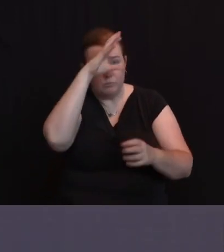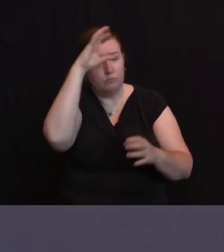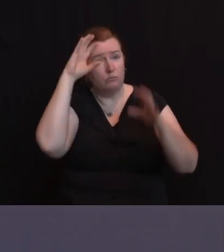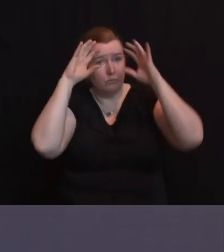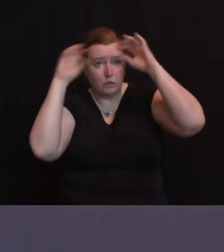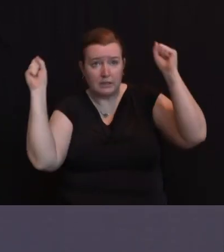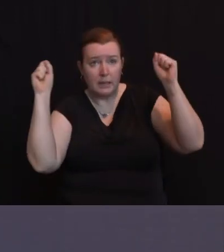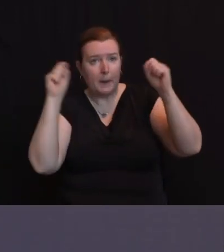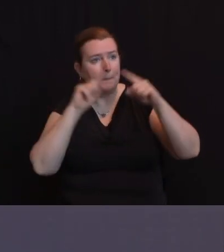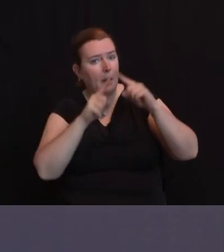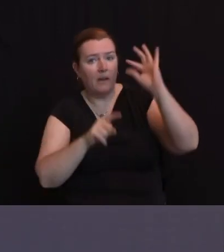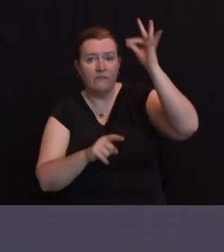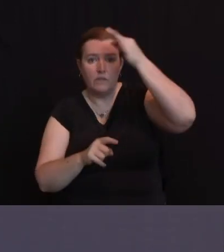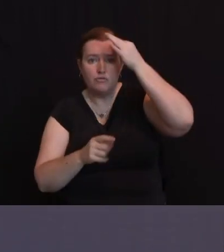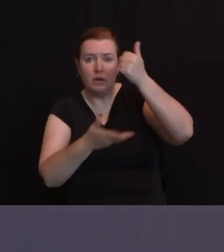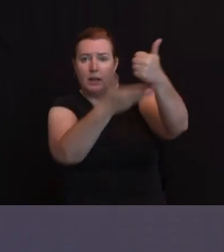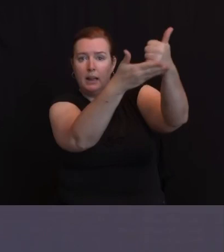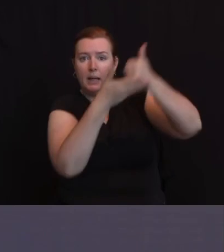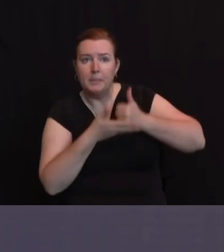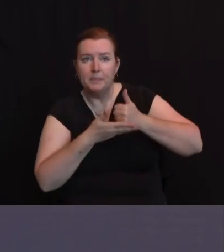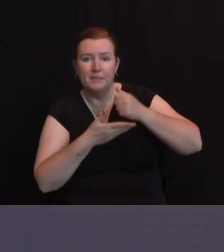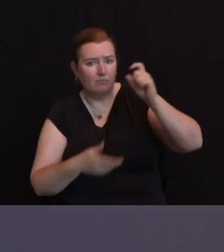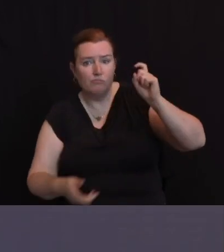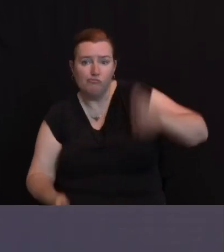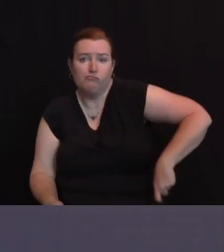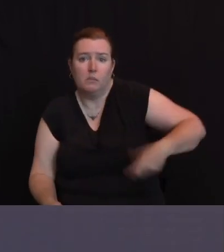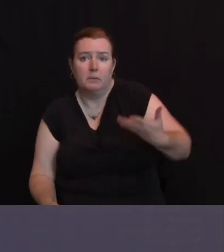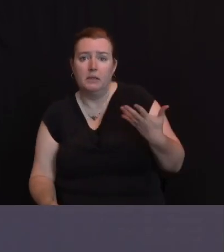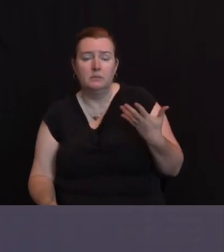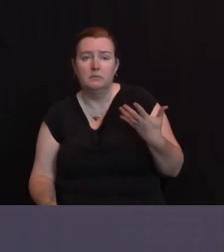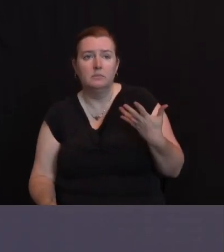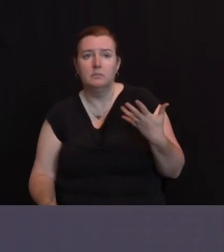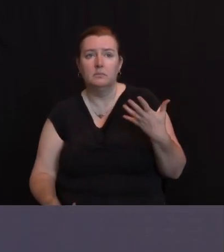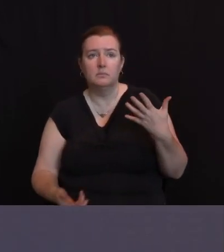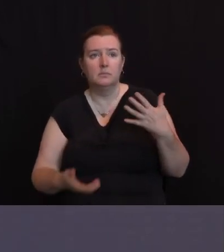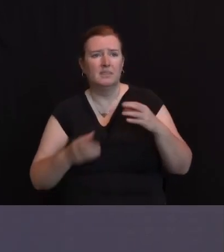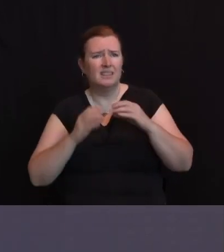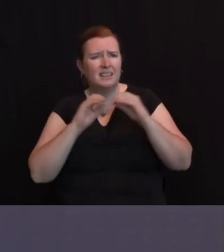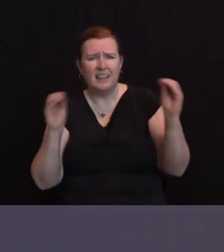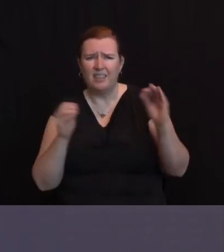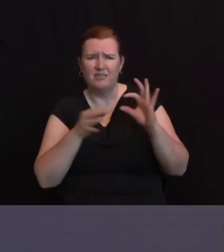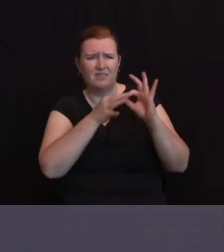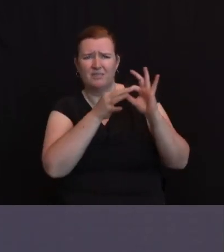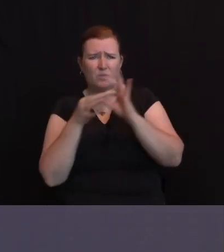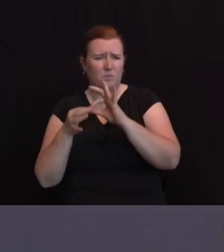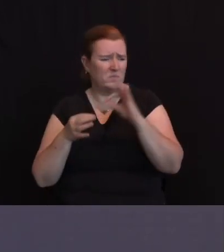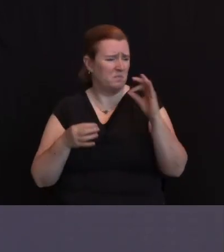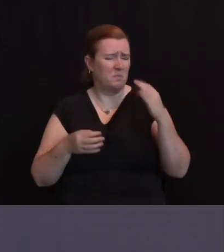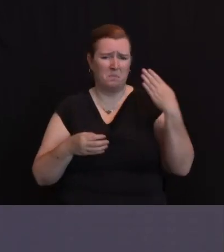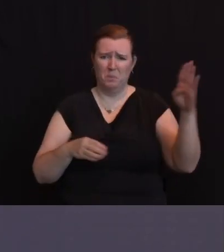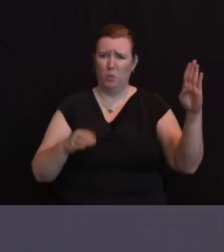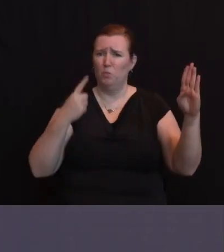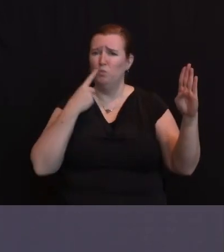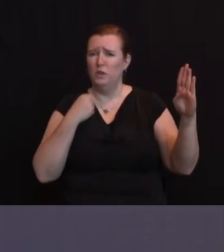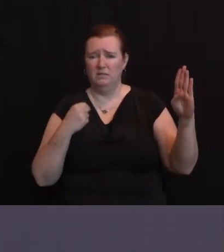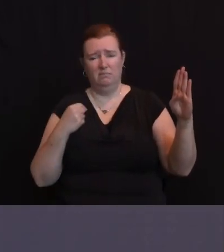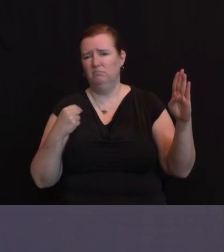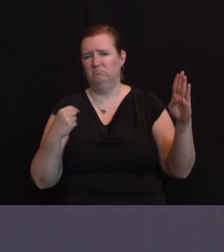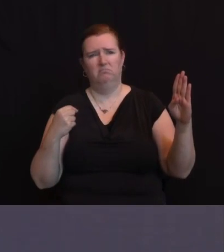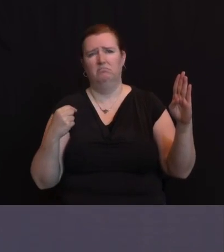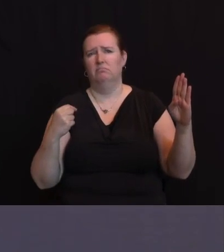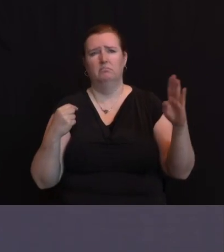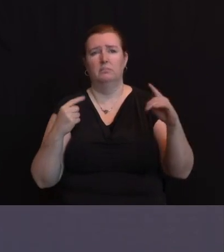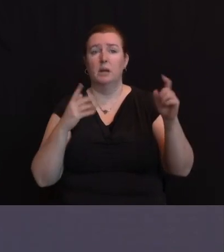good. Secondly, it has nothing whatsoever to do with blue or red or legacy. Think about a state like